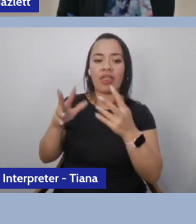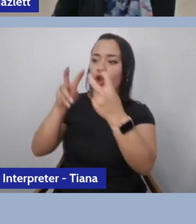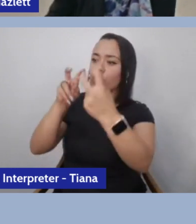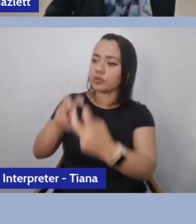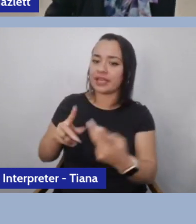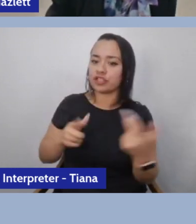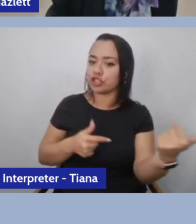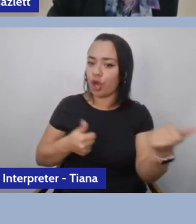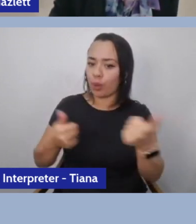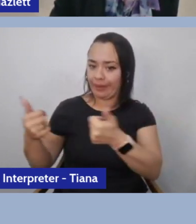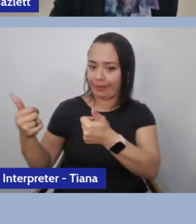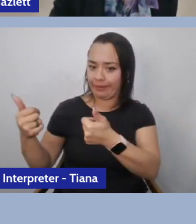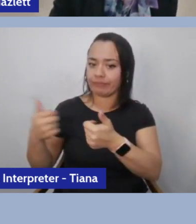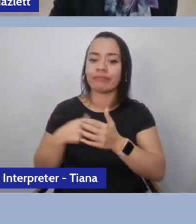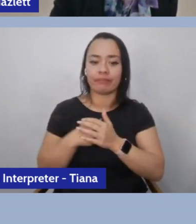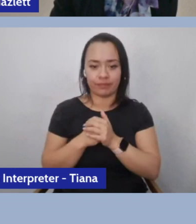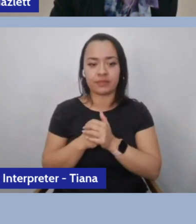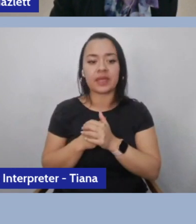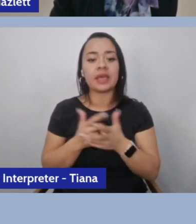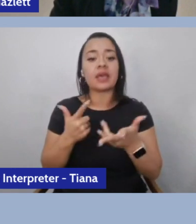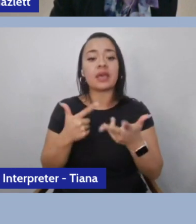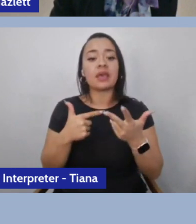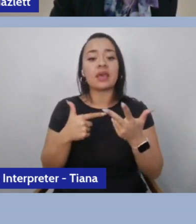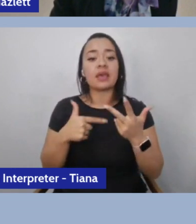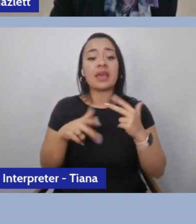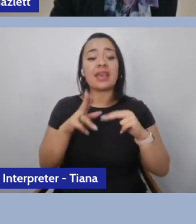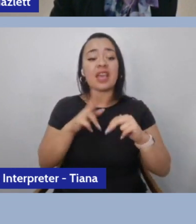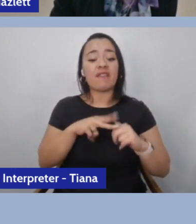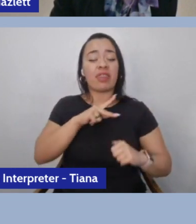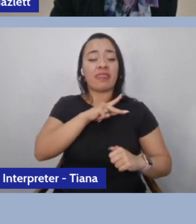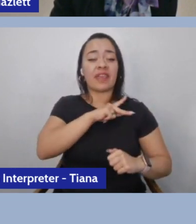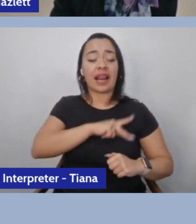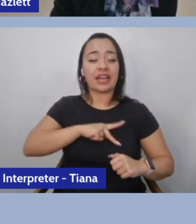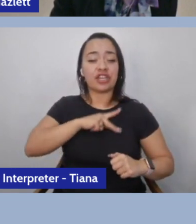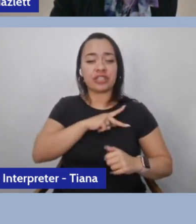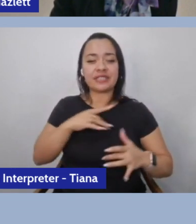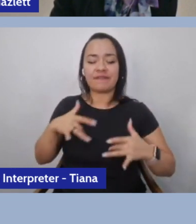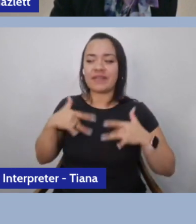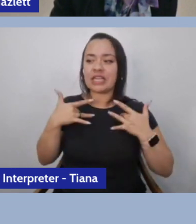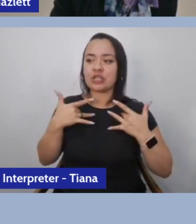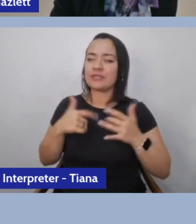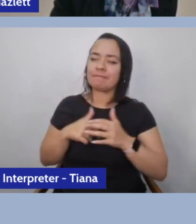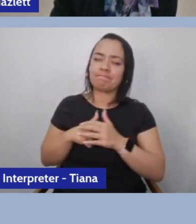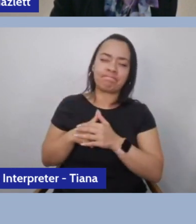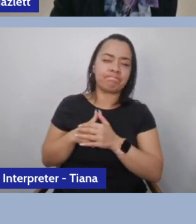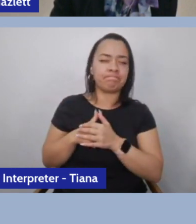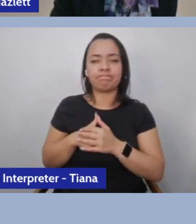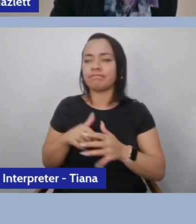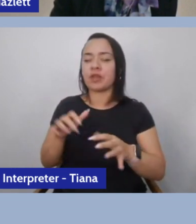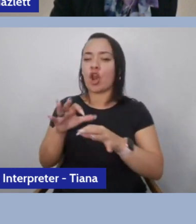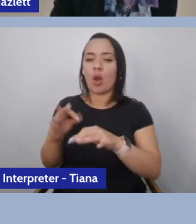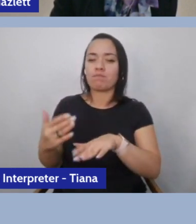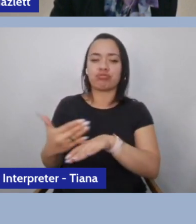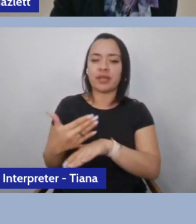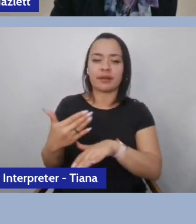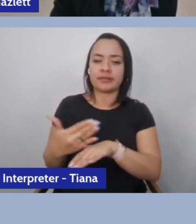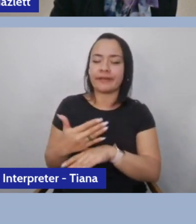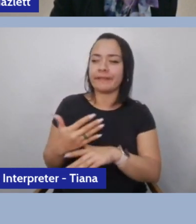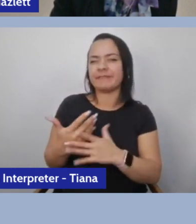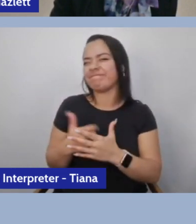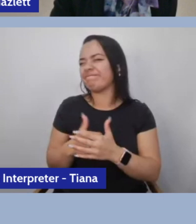the, the conditions for a viable and productive consultation,